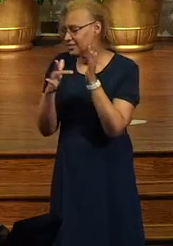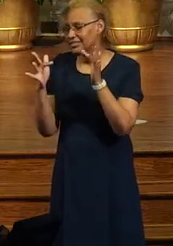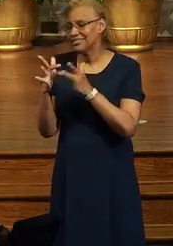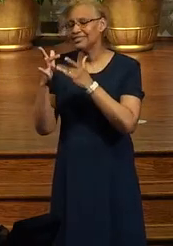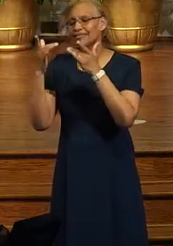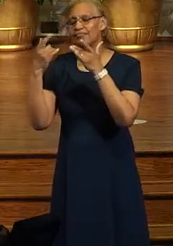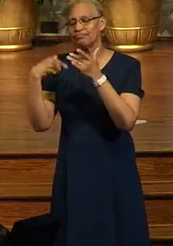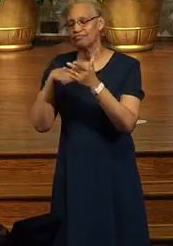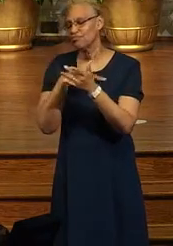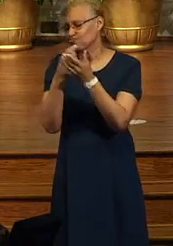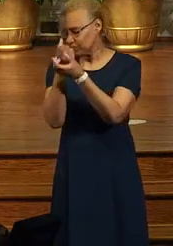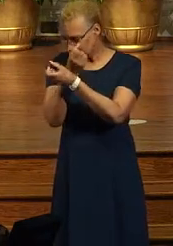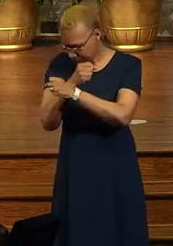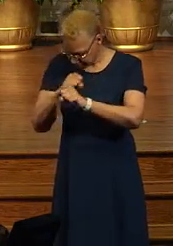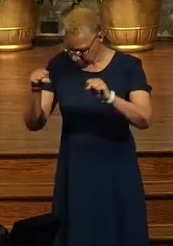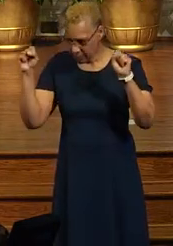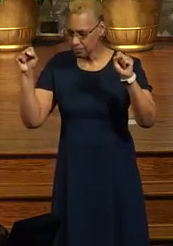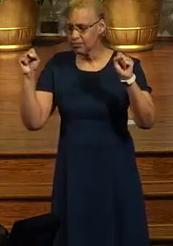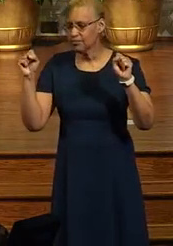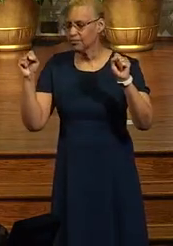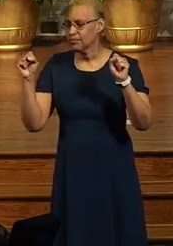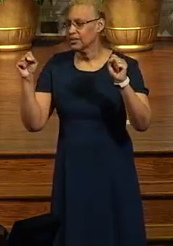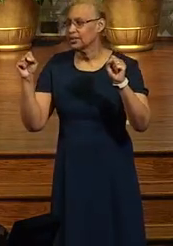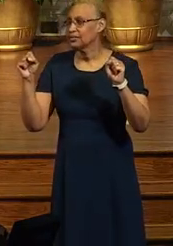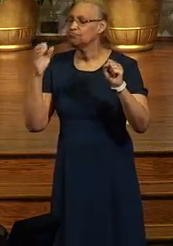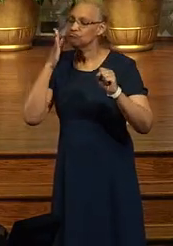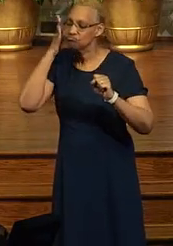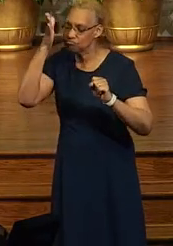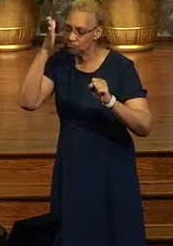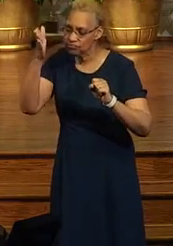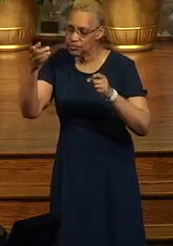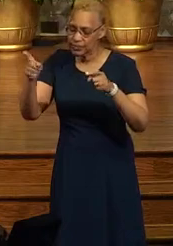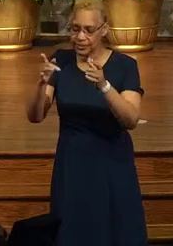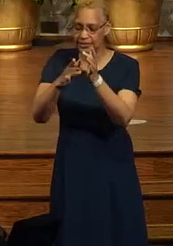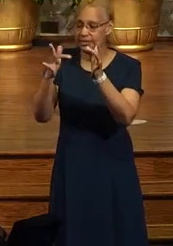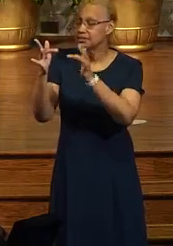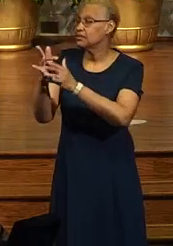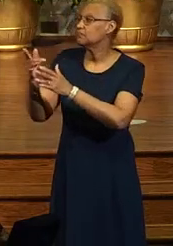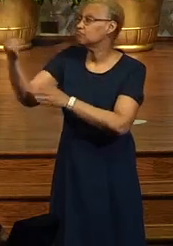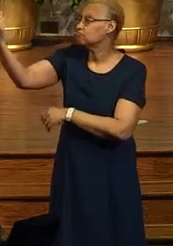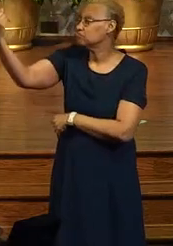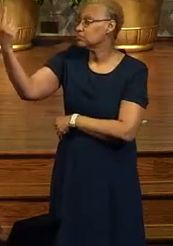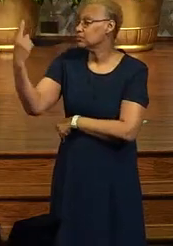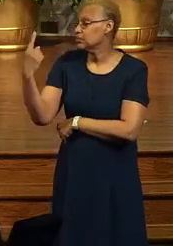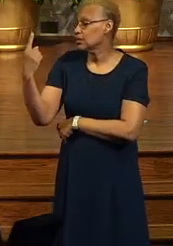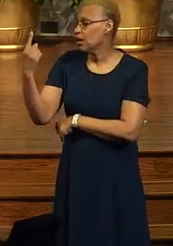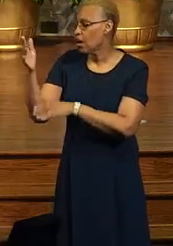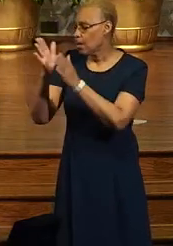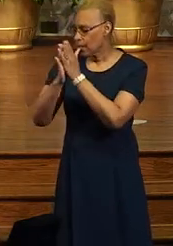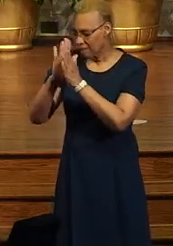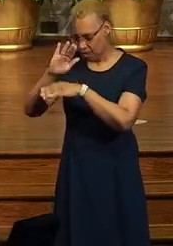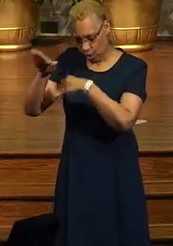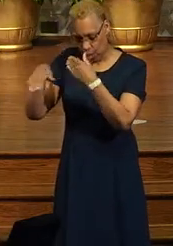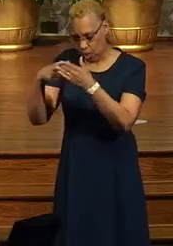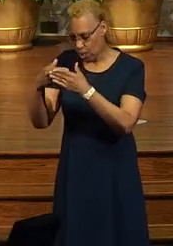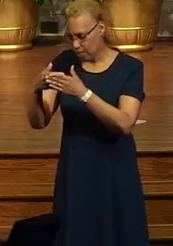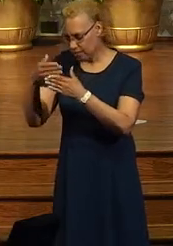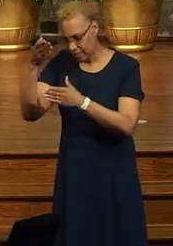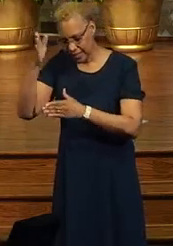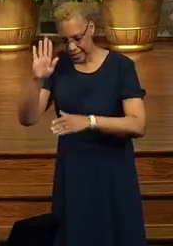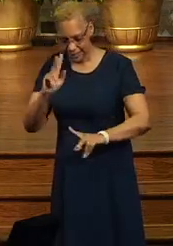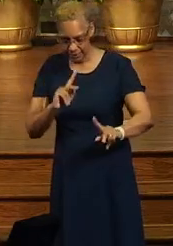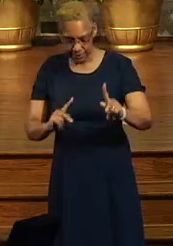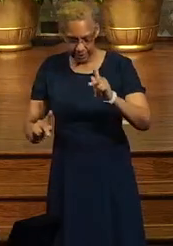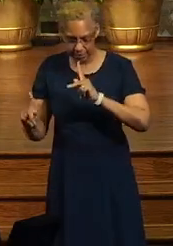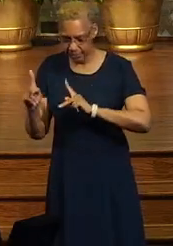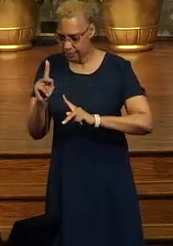delivered. Father, when Jesus comes, we pray today that all of God's children everywhere who